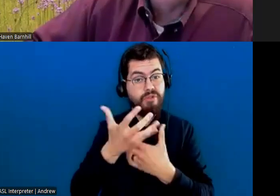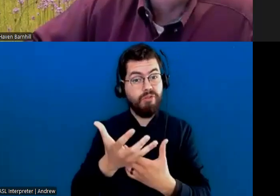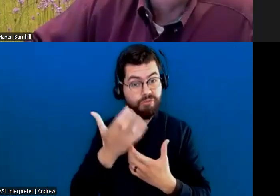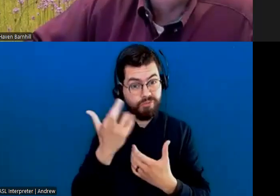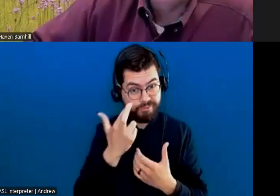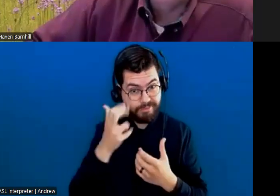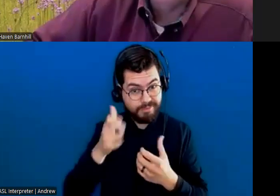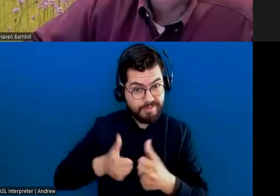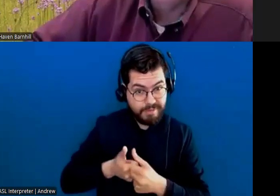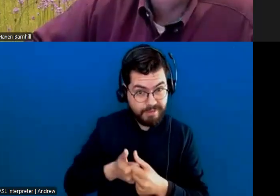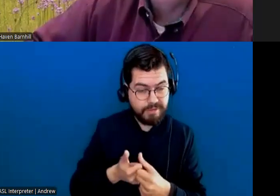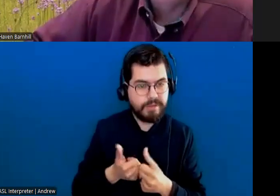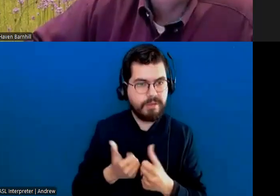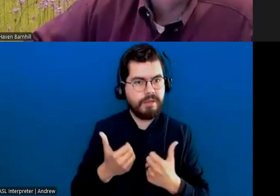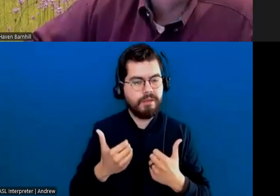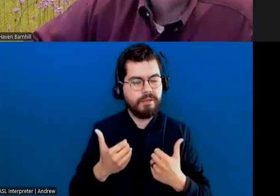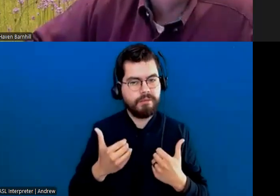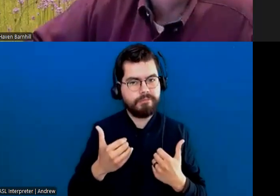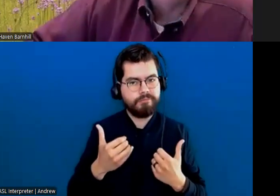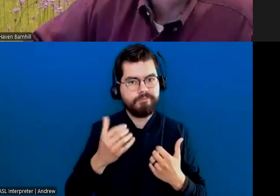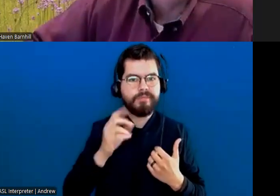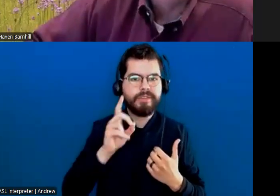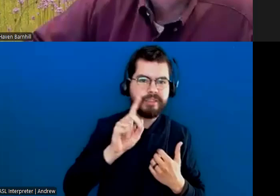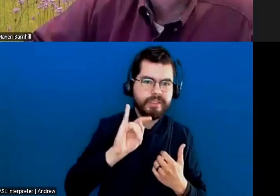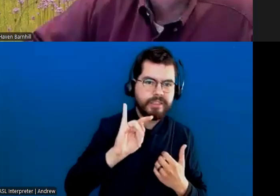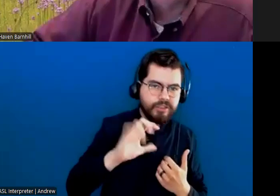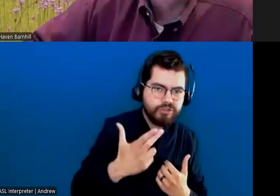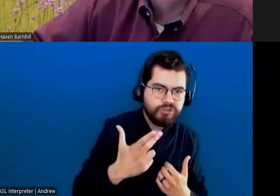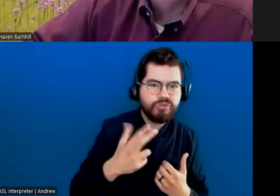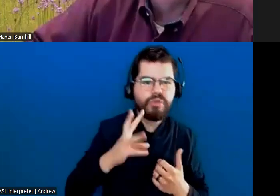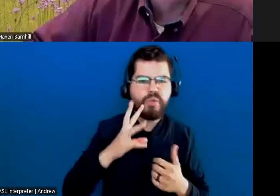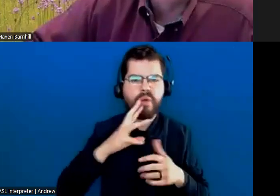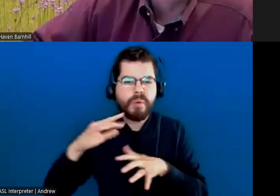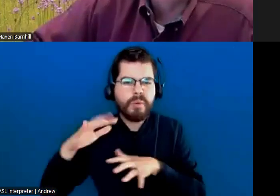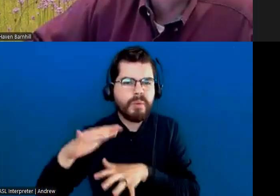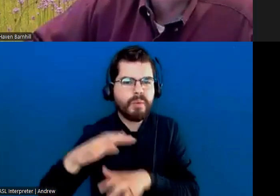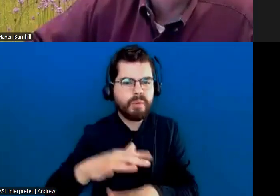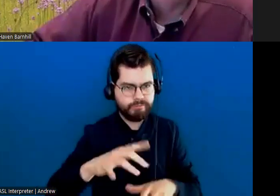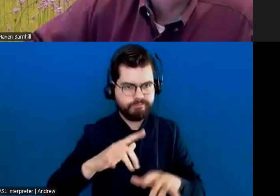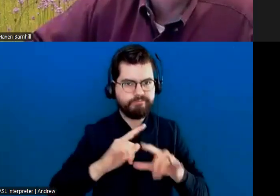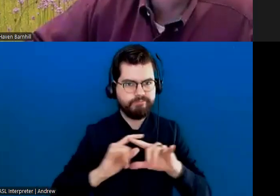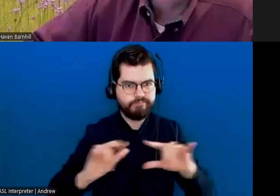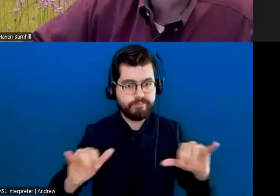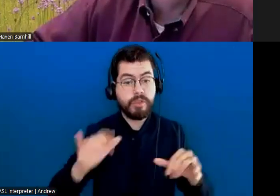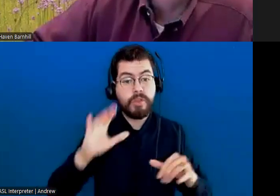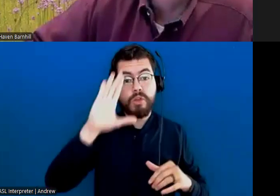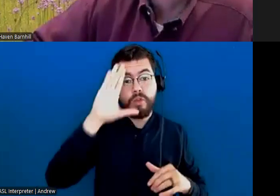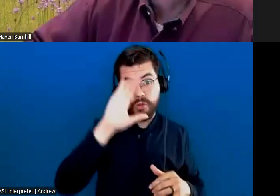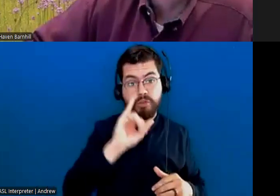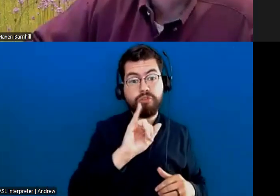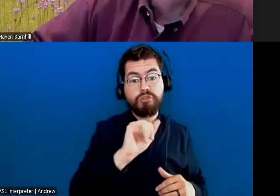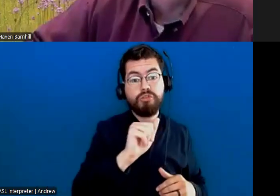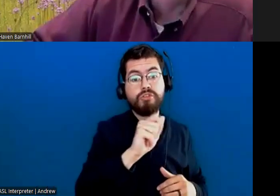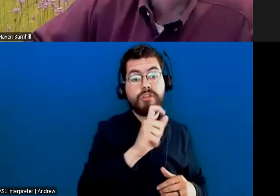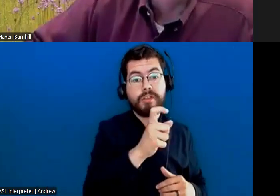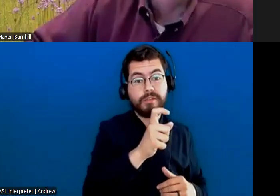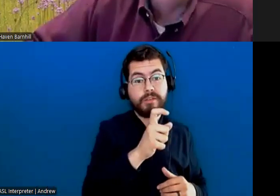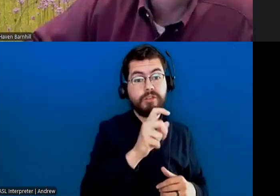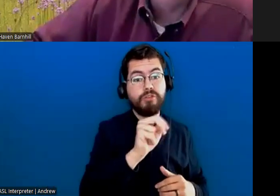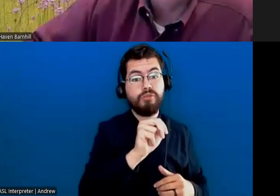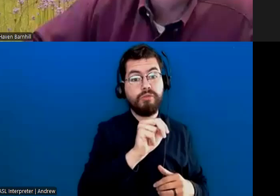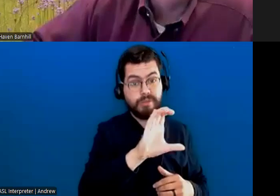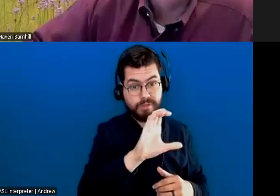about 400,000 acres of land between Jacksonville, North Carolina, and Jacksonville, Florida,